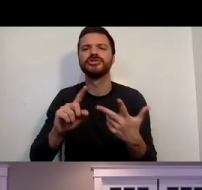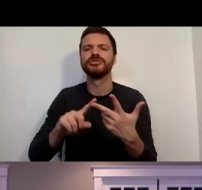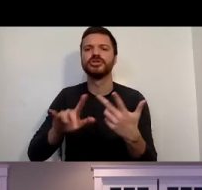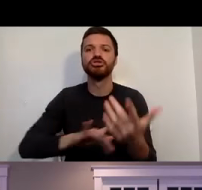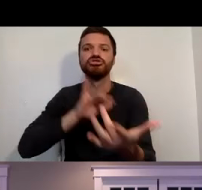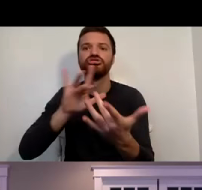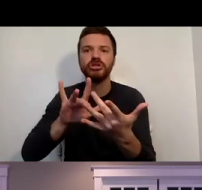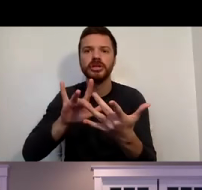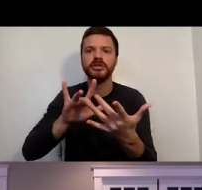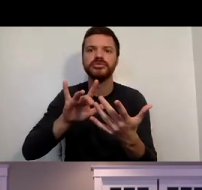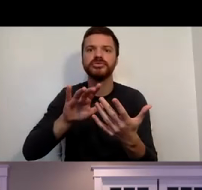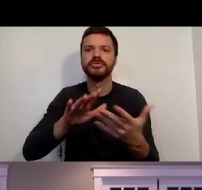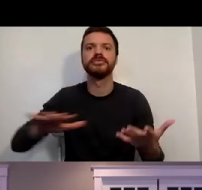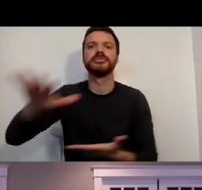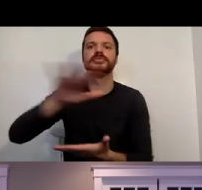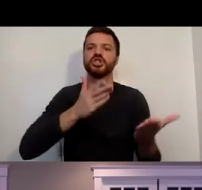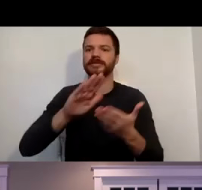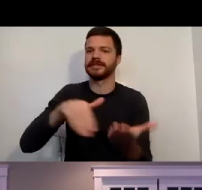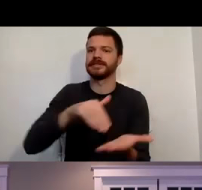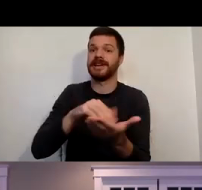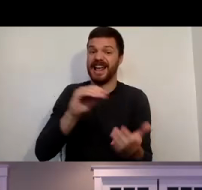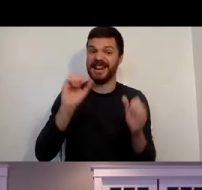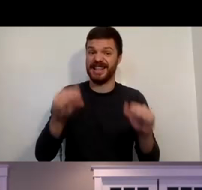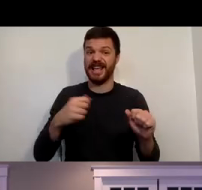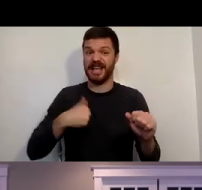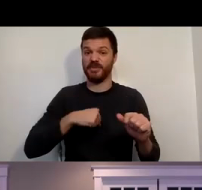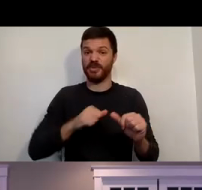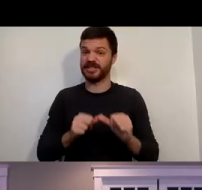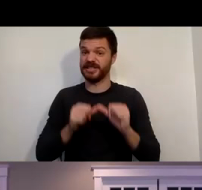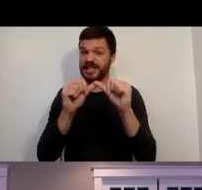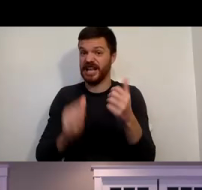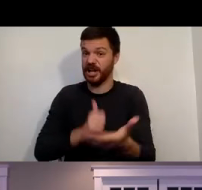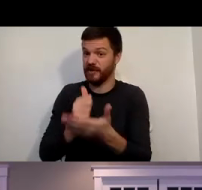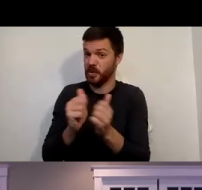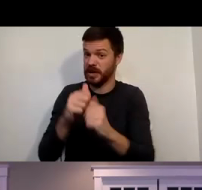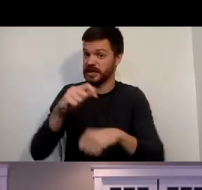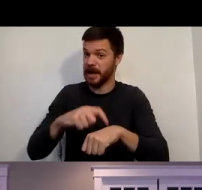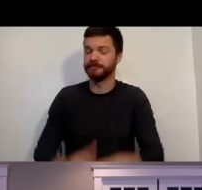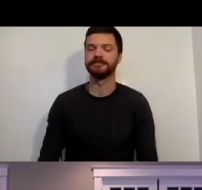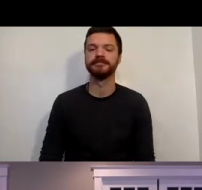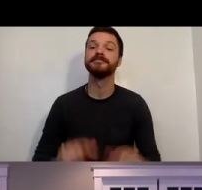systems? And then ultimately, can we sustain these interventions over time?